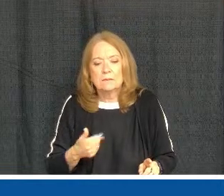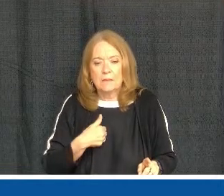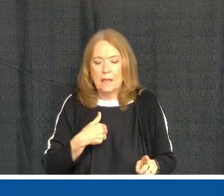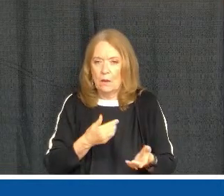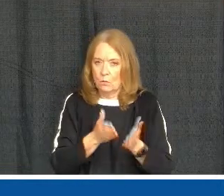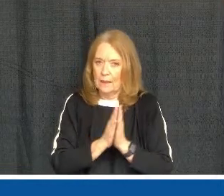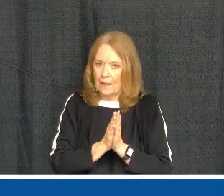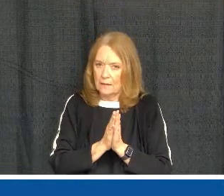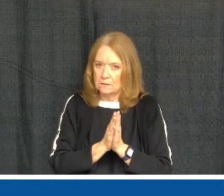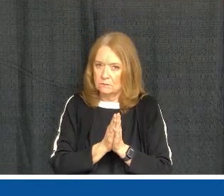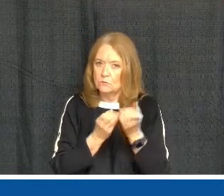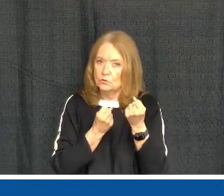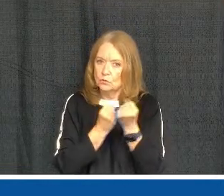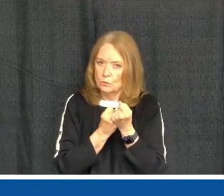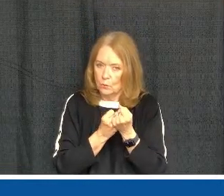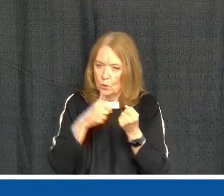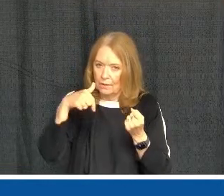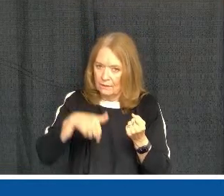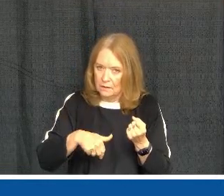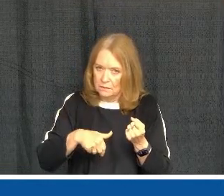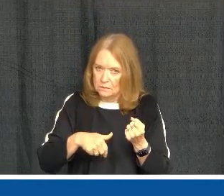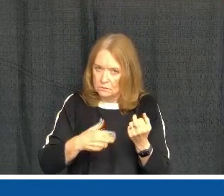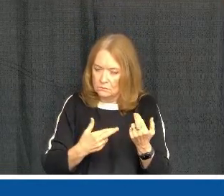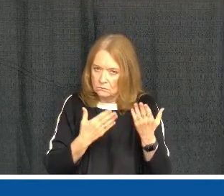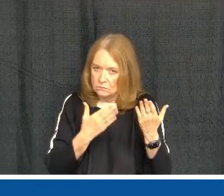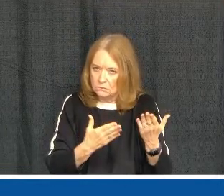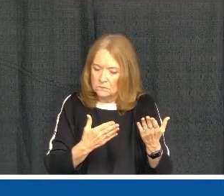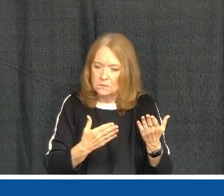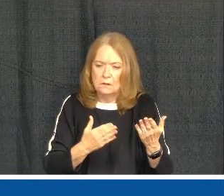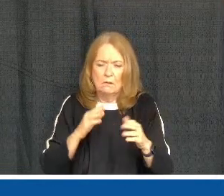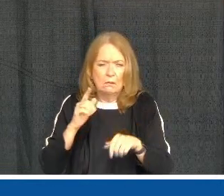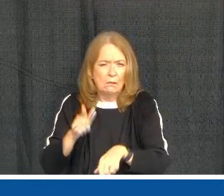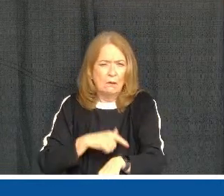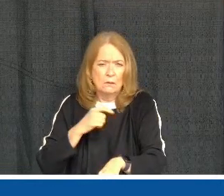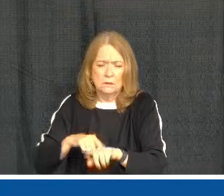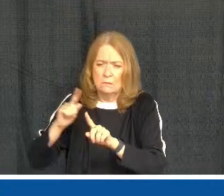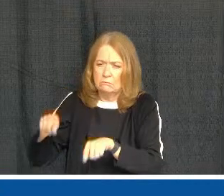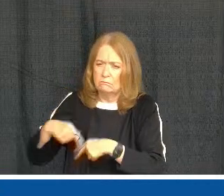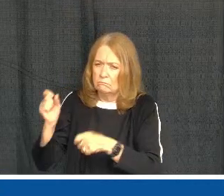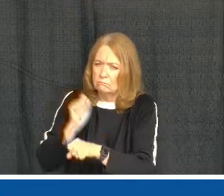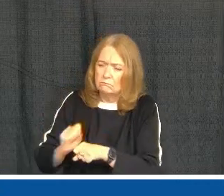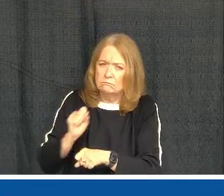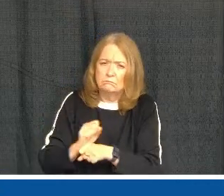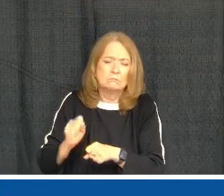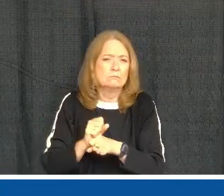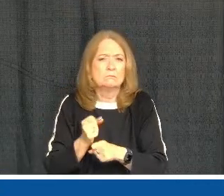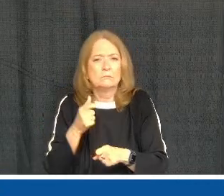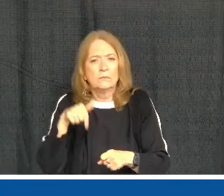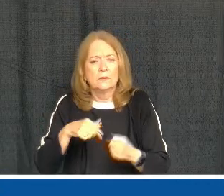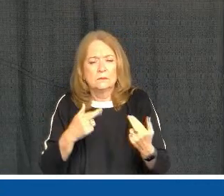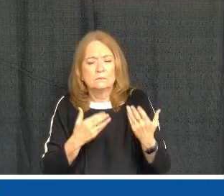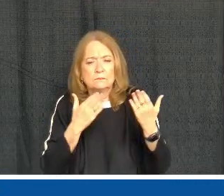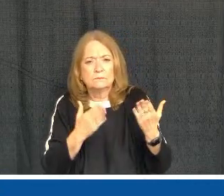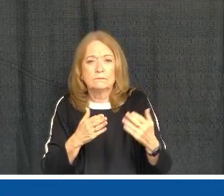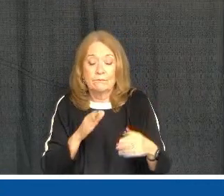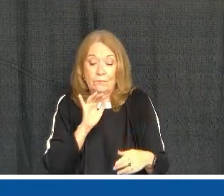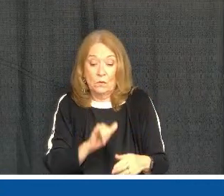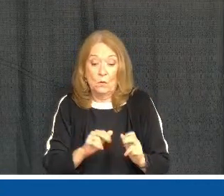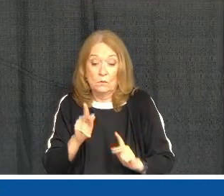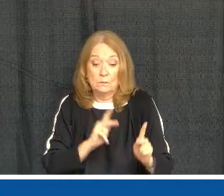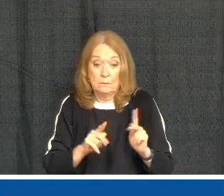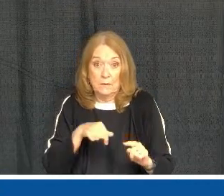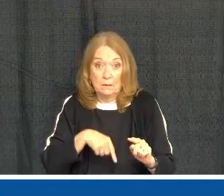ask that you support this. This has been long in the works. In regard to the individuals on